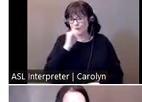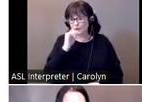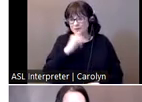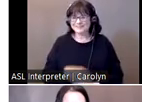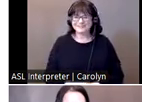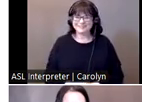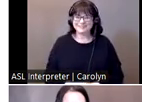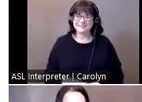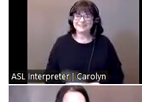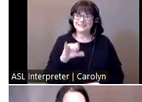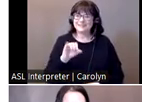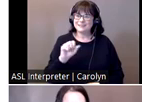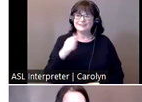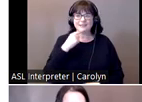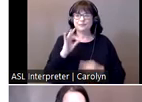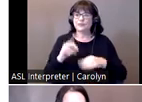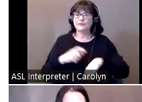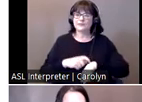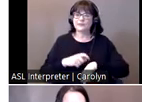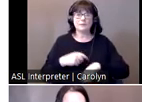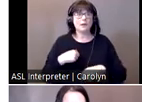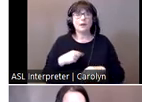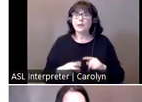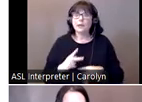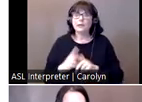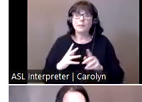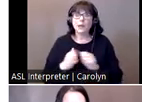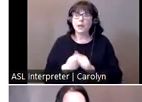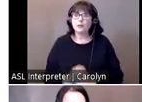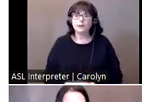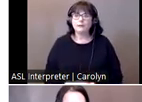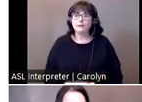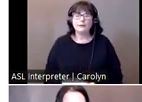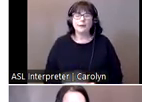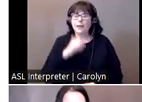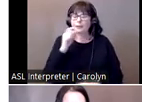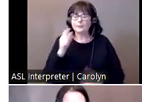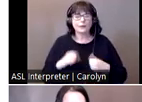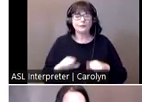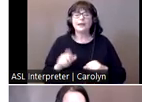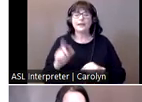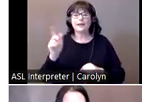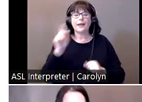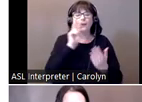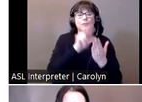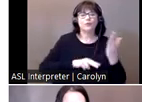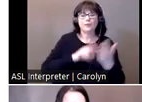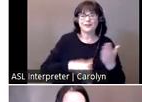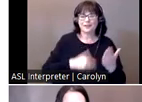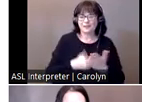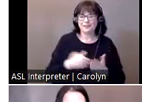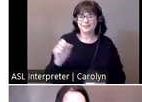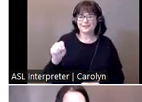Lisa's mentioned a very timely discussion. I can't even keep up with all the comments in the chat now, so I won't even try, but I will read them all as we wrap up